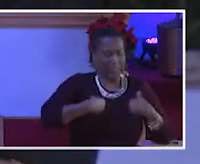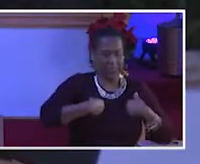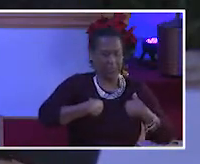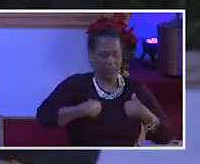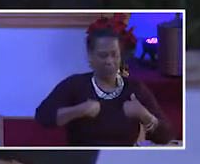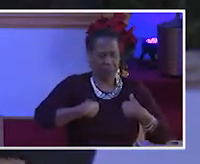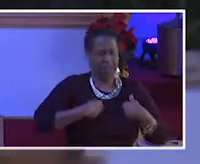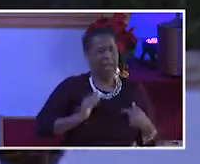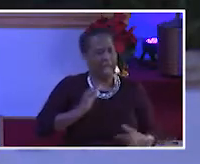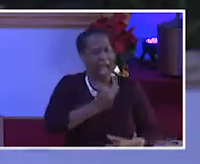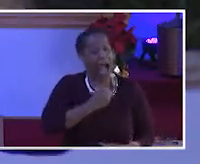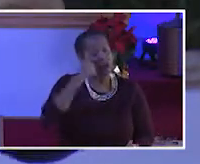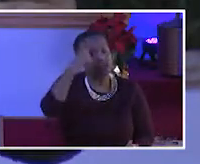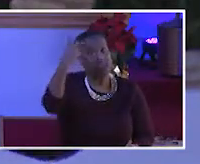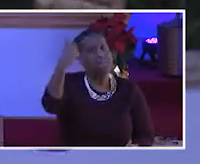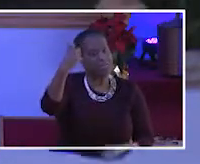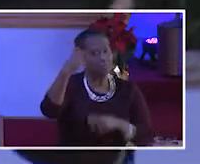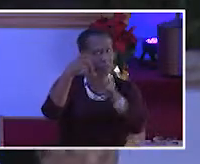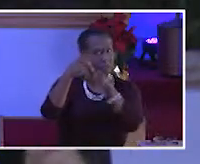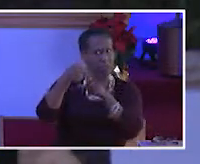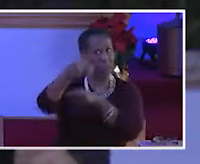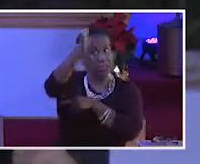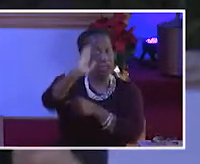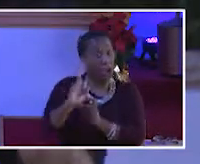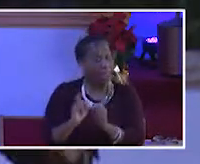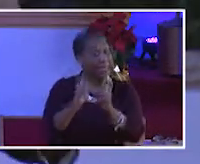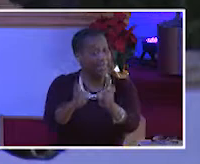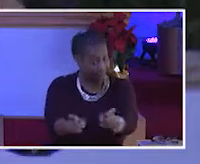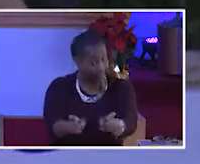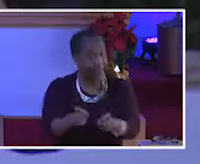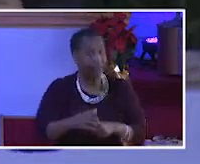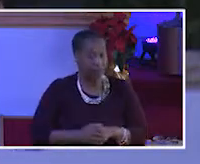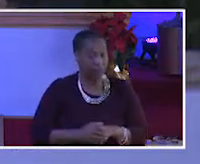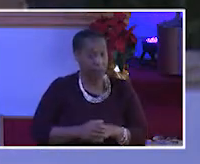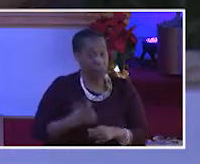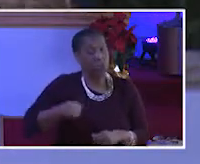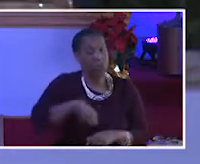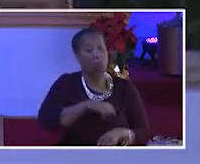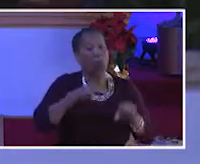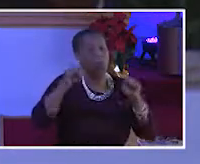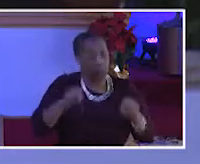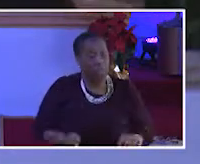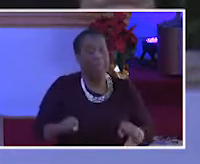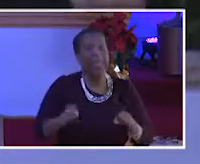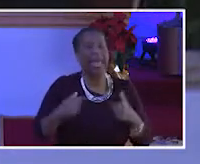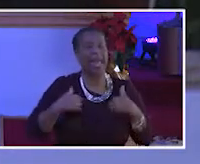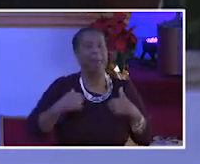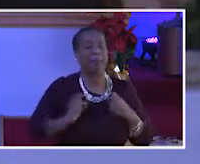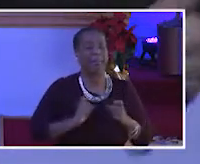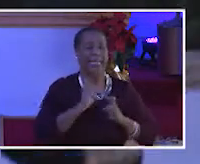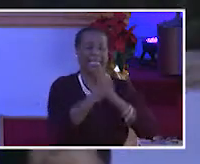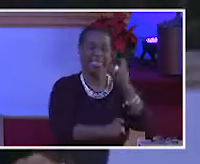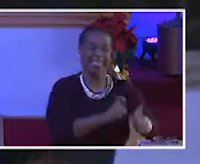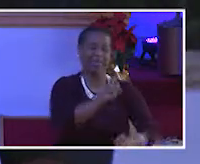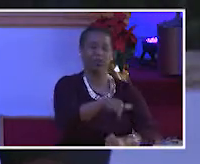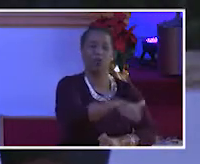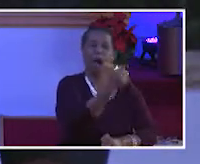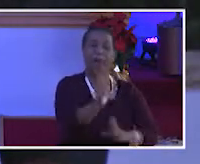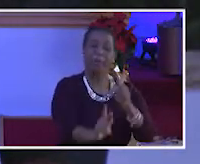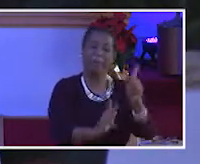are indeed God's gifts to us, so that we might be gifts to other people.